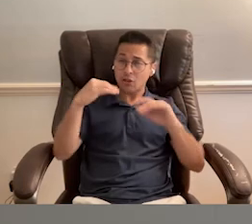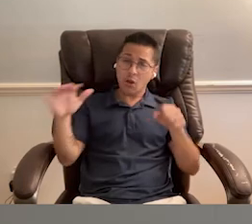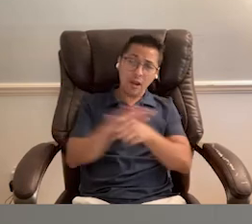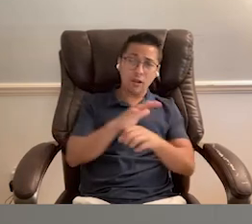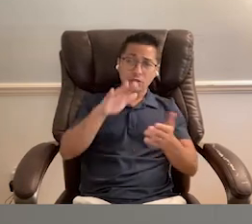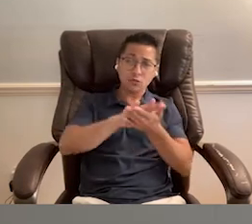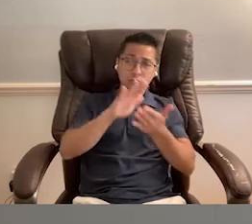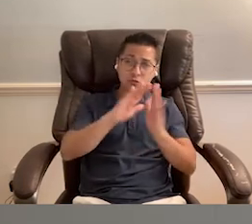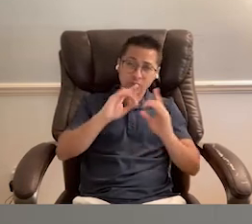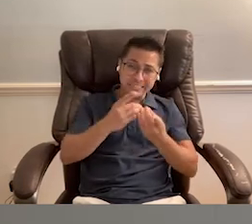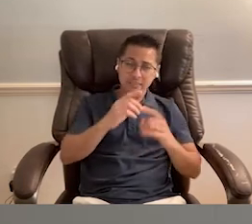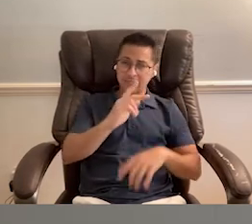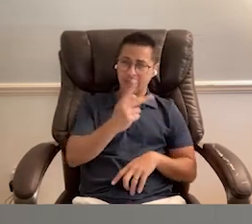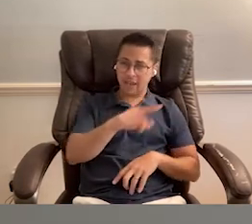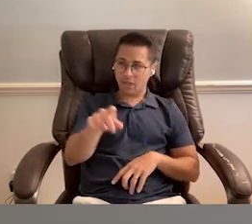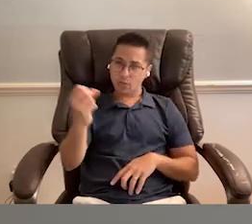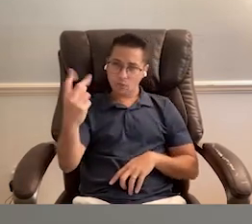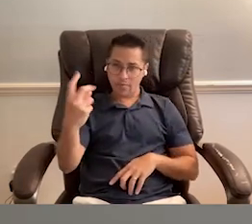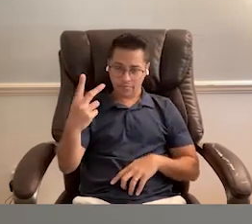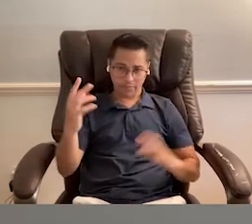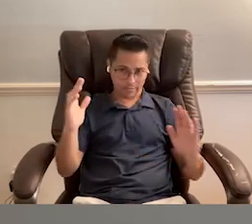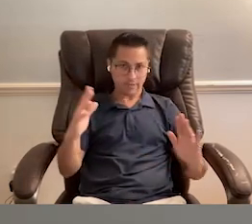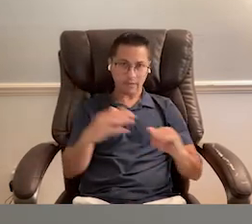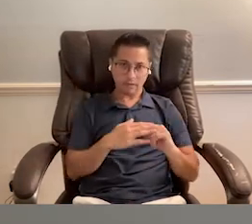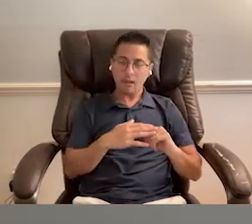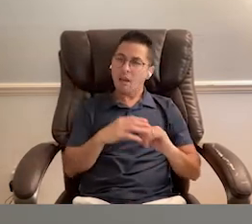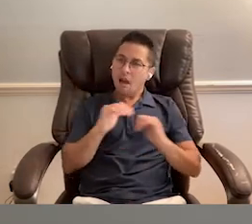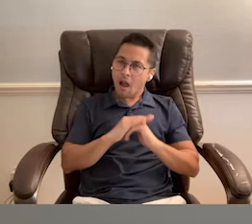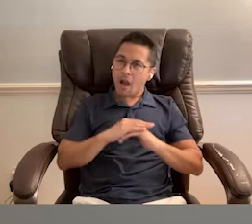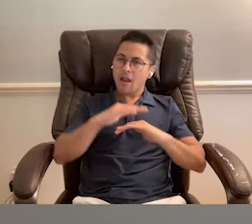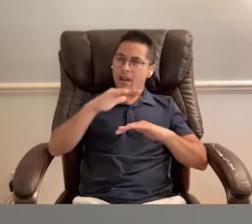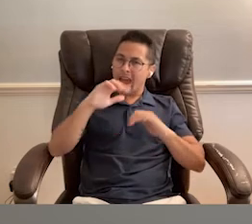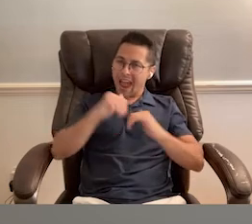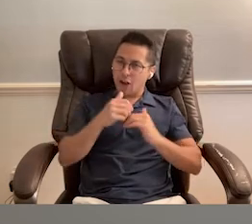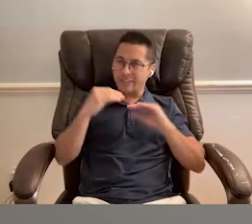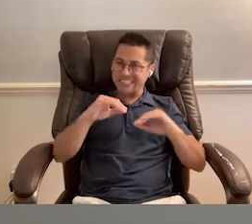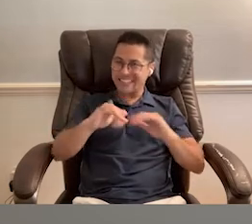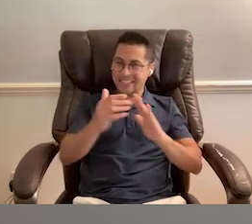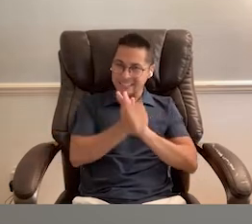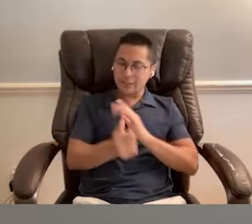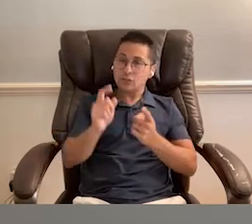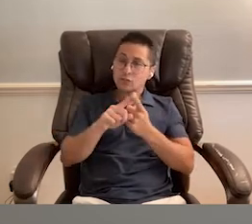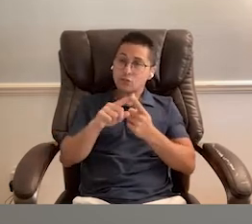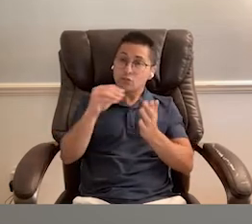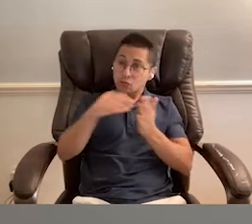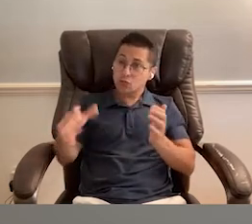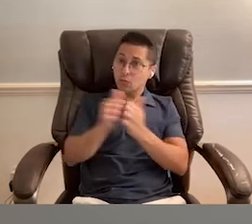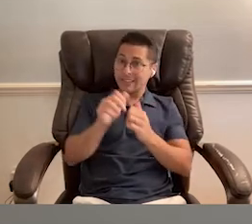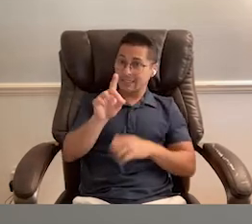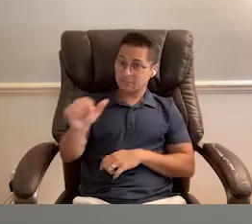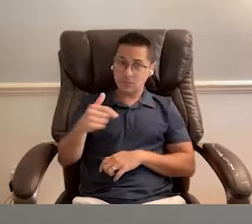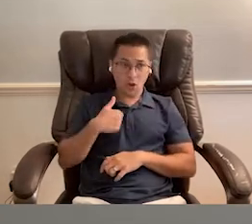school district K through 12 on how to teach those skills to students with disabilities. So